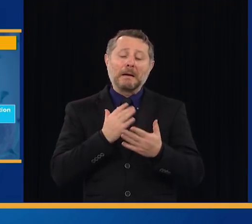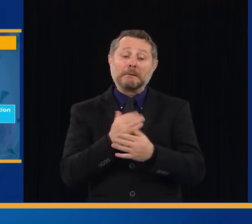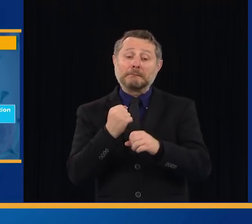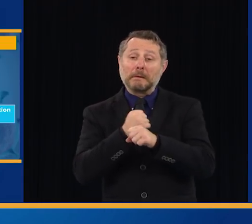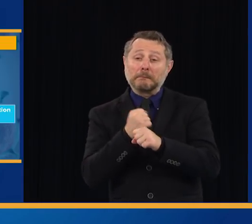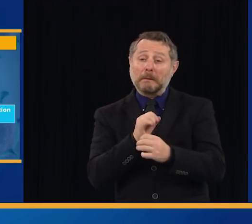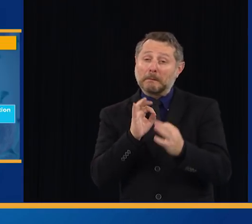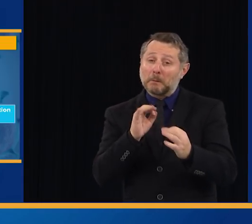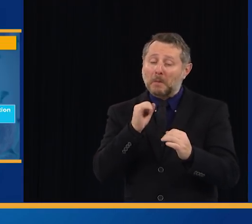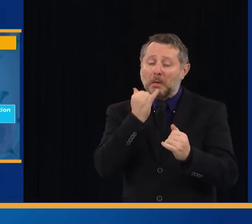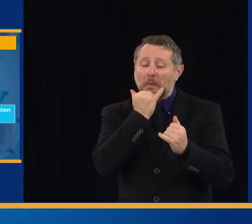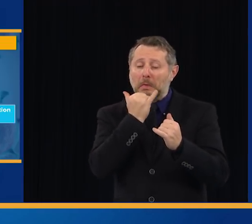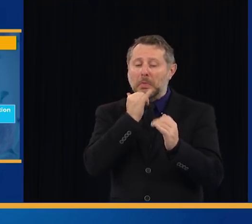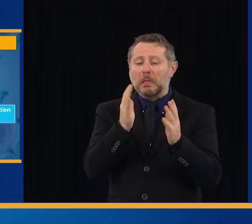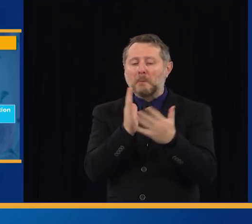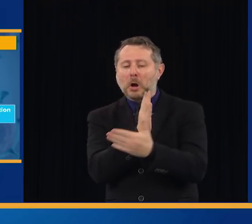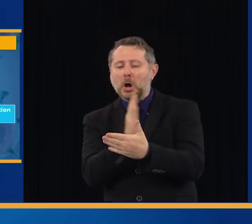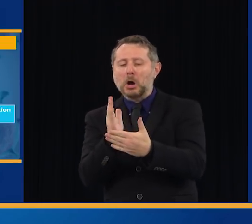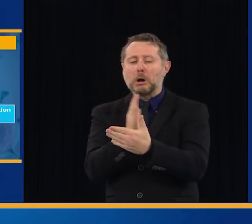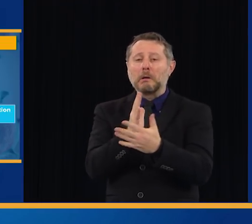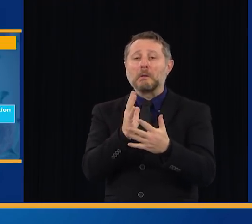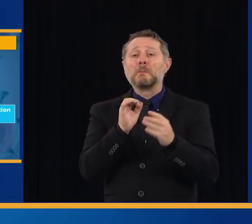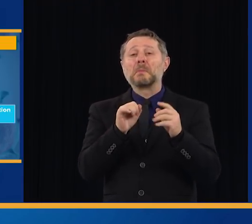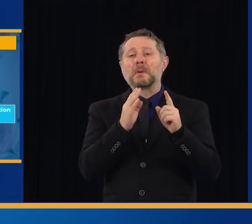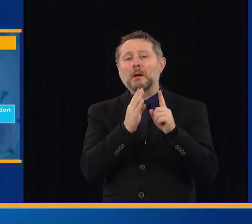0.9 to 1.2.